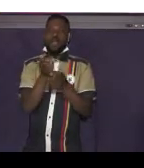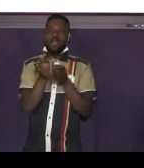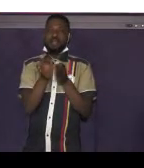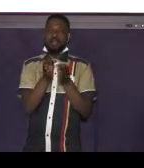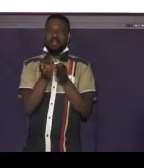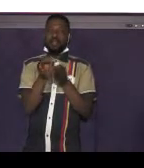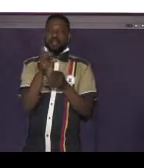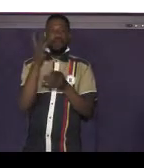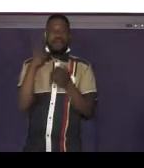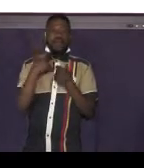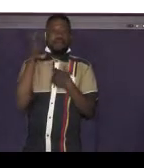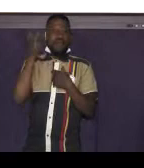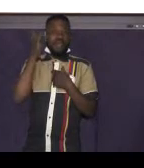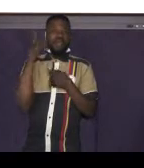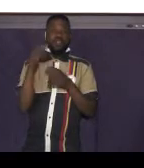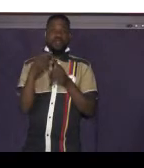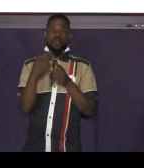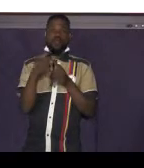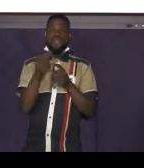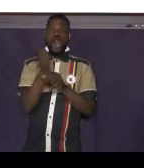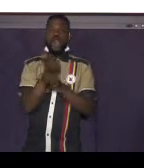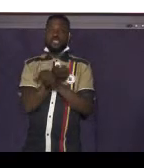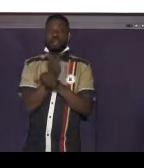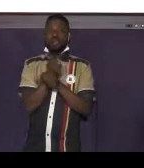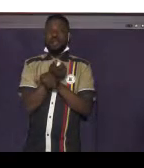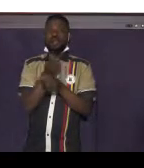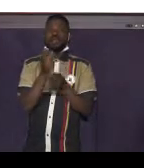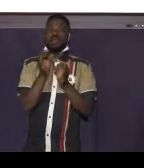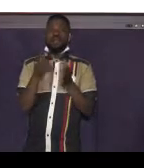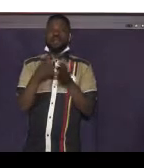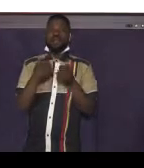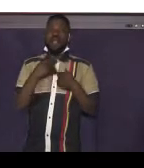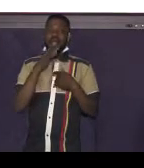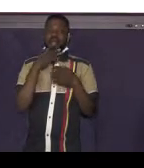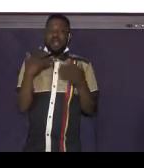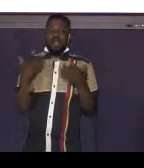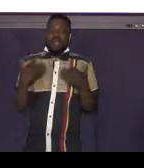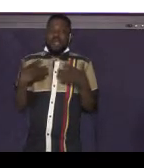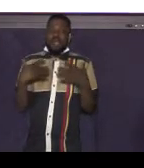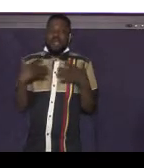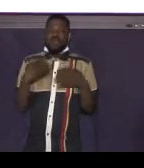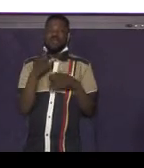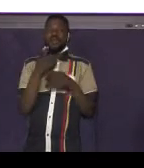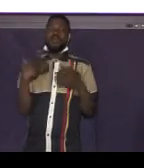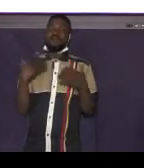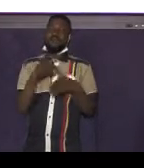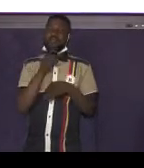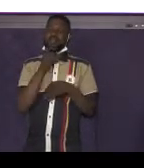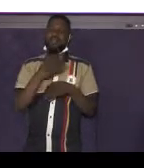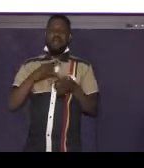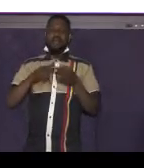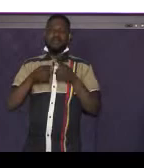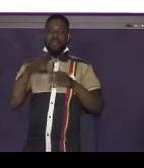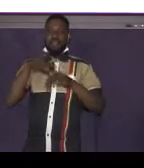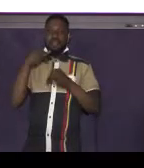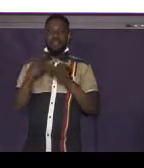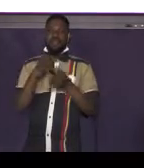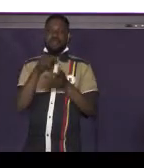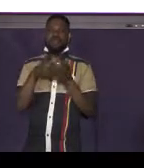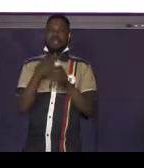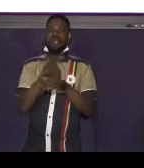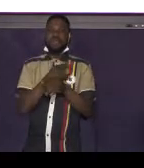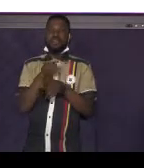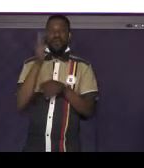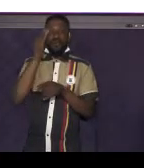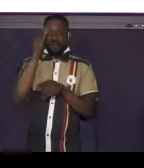expression. You've heard of the word algebra before. Well, if it has been scaring you, fear not, my friend. By the end of this lesson, you will